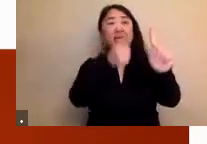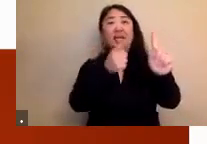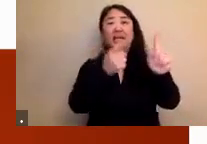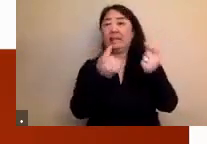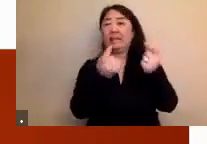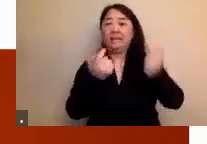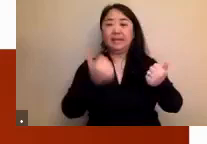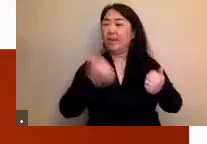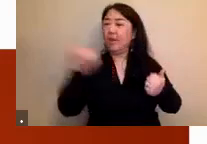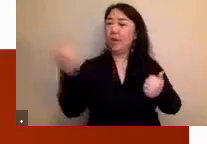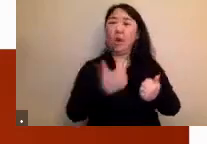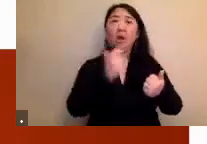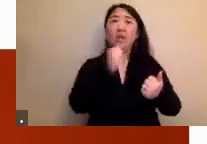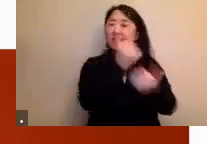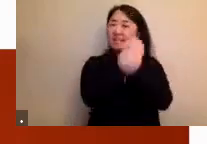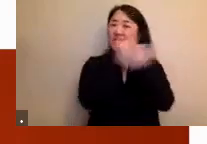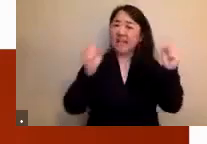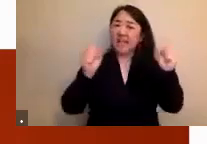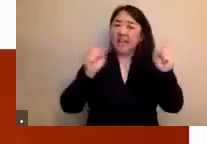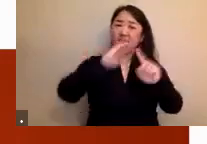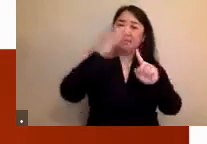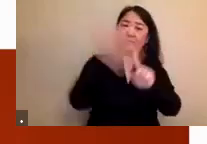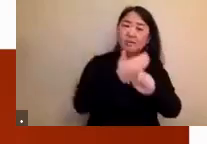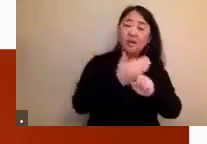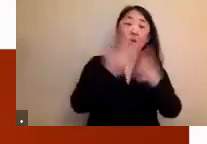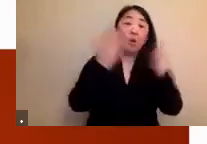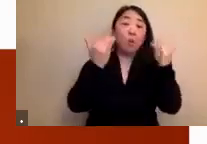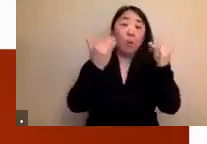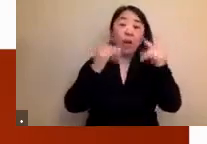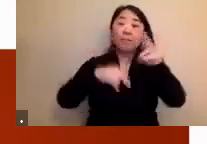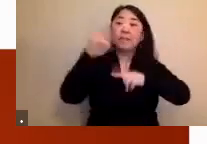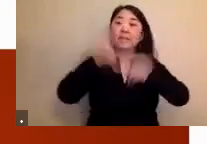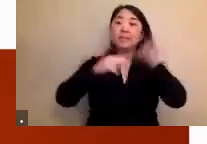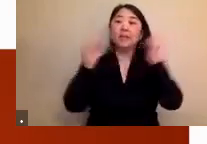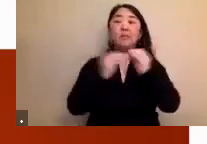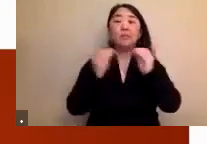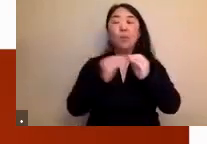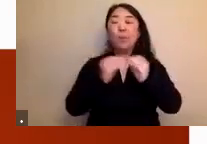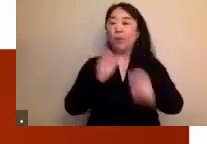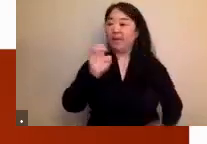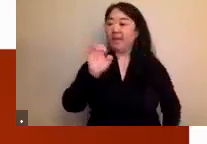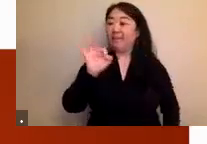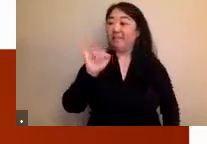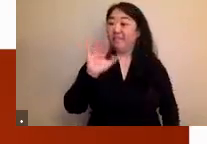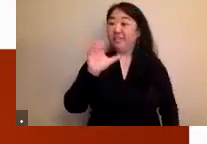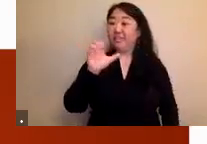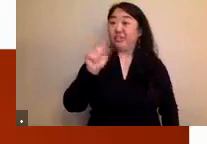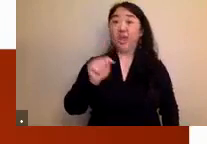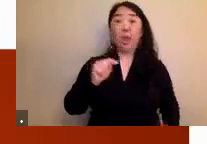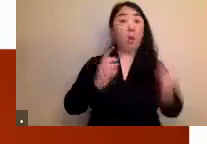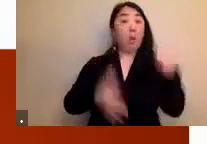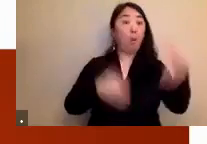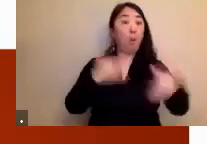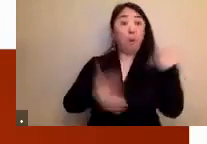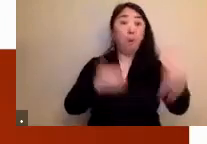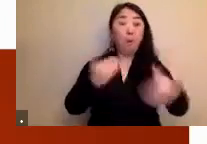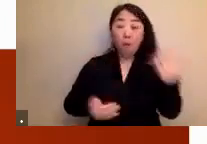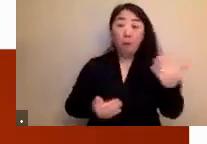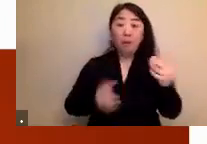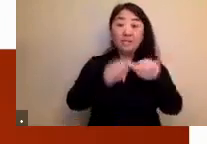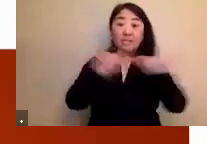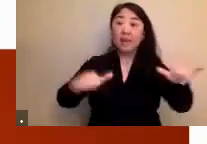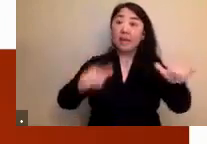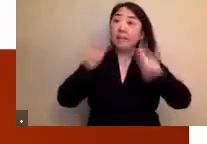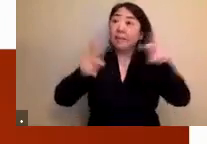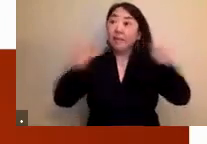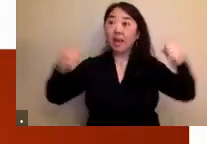of transportation by building a more efficient system where people could actually travel across the